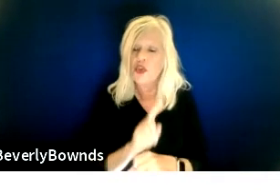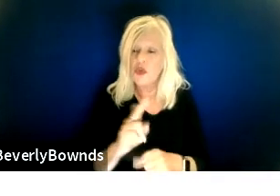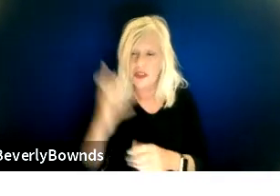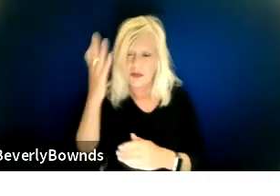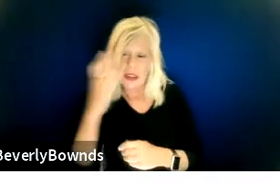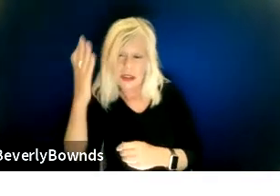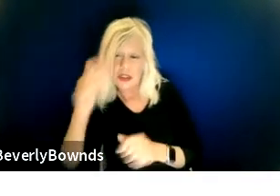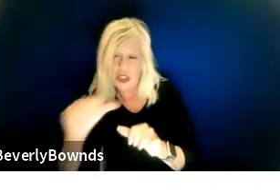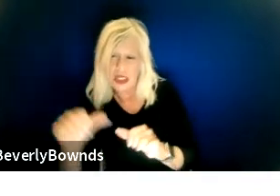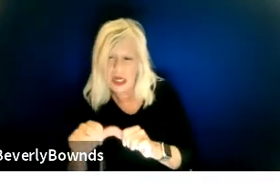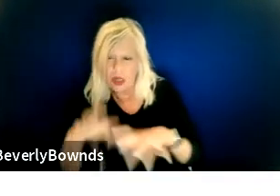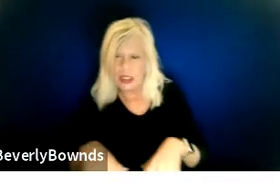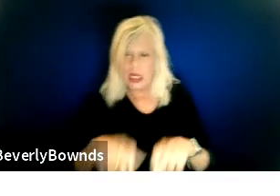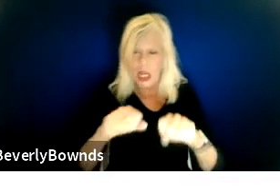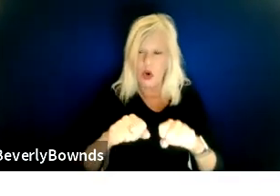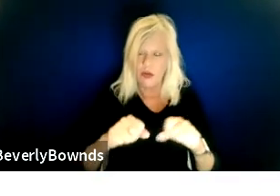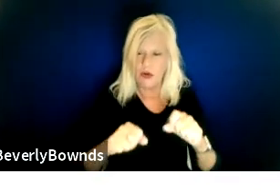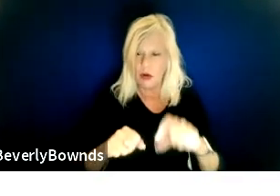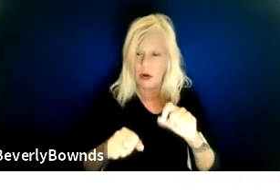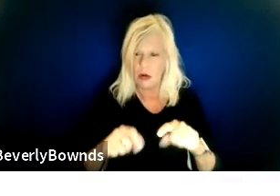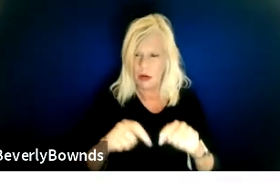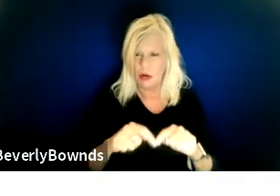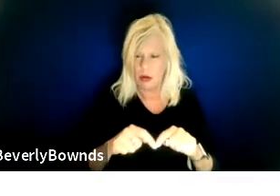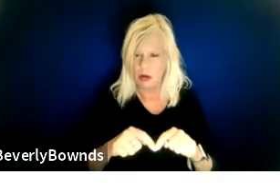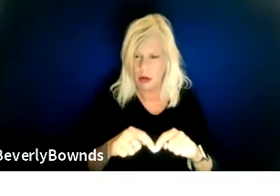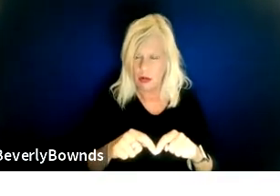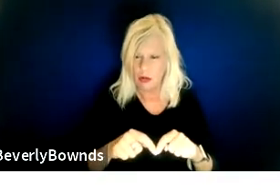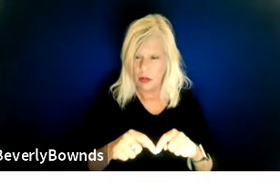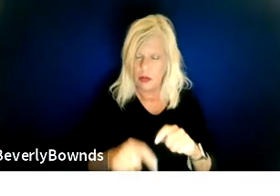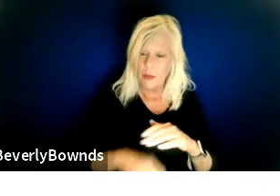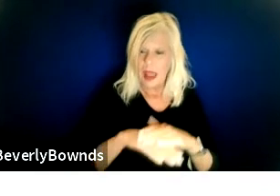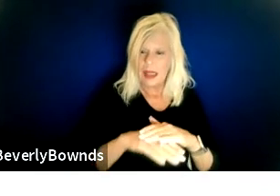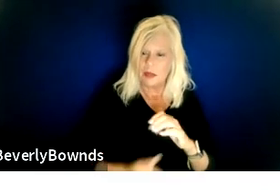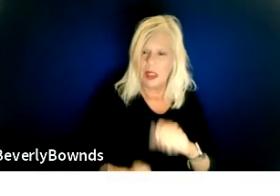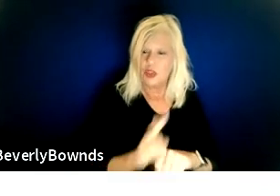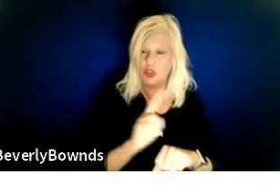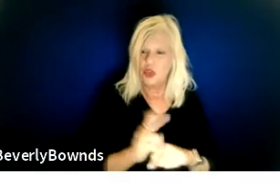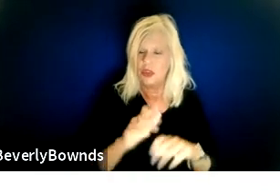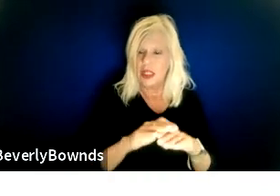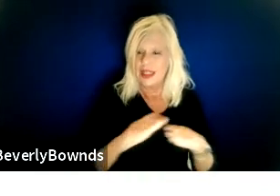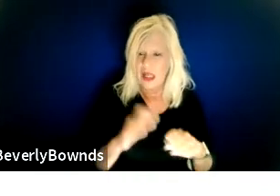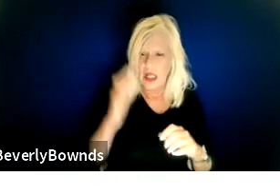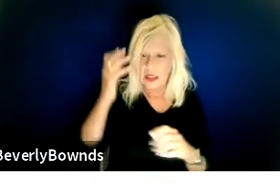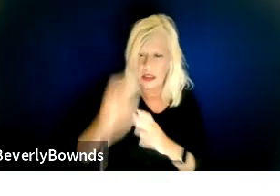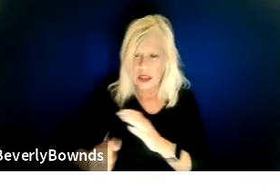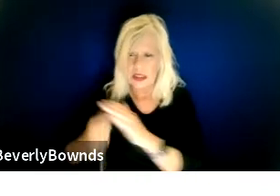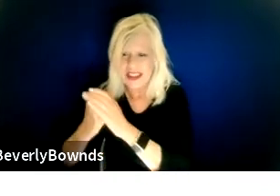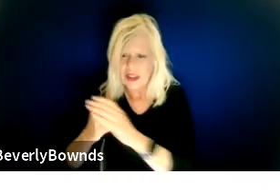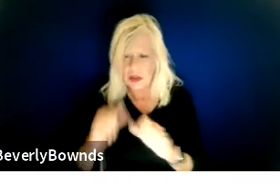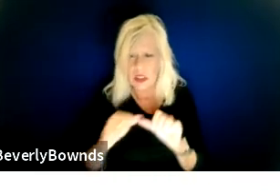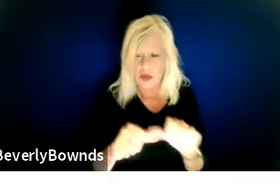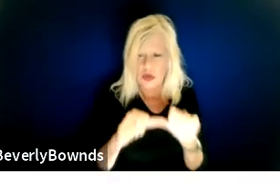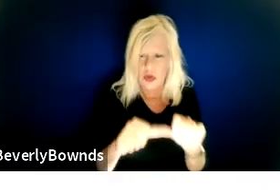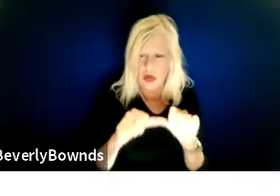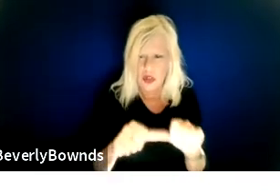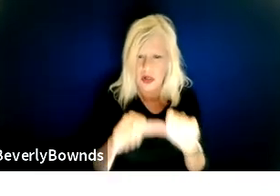lesioned cortex and maximize the use of the non-lesion cortex so that the person can survive